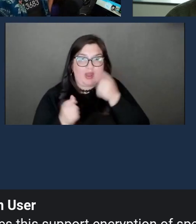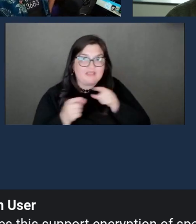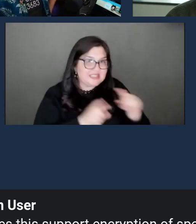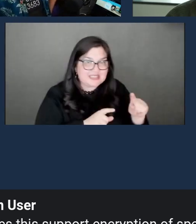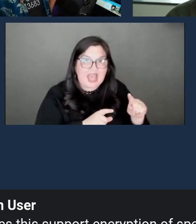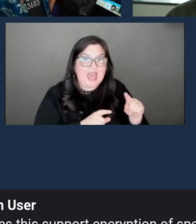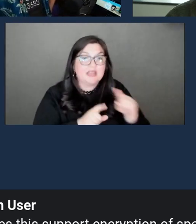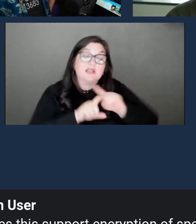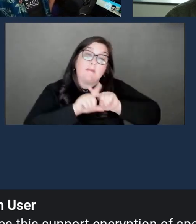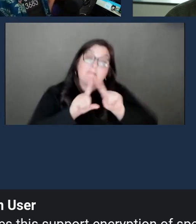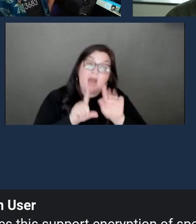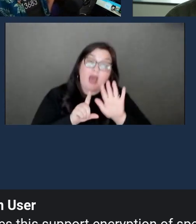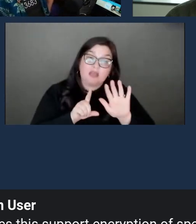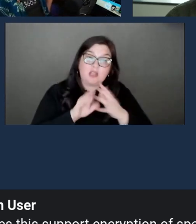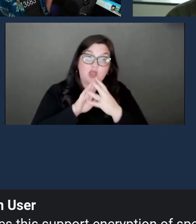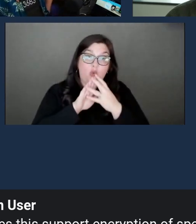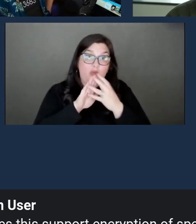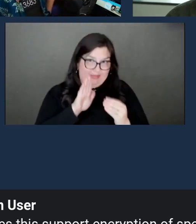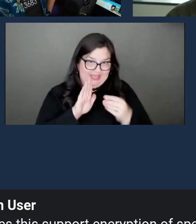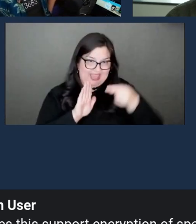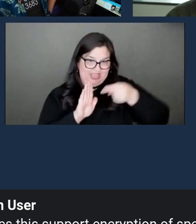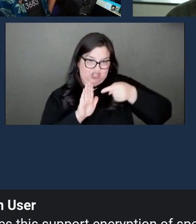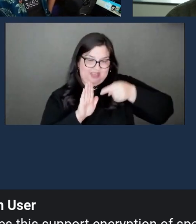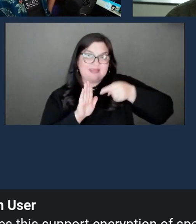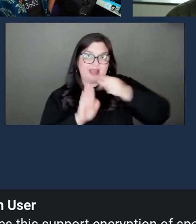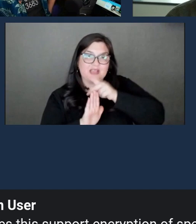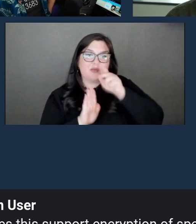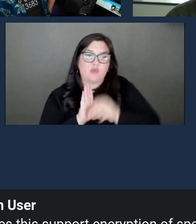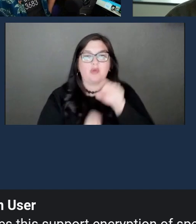replication engine is. So with